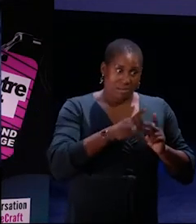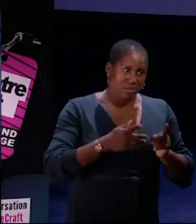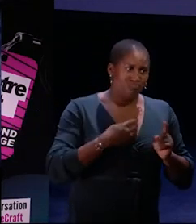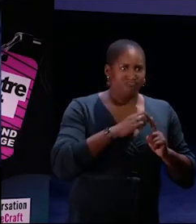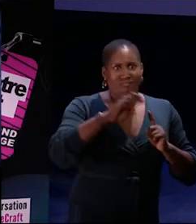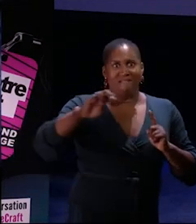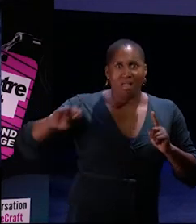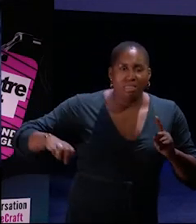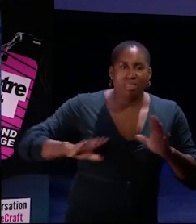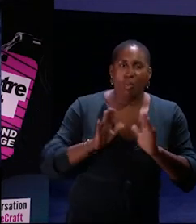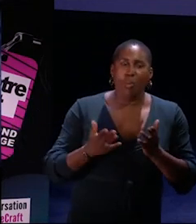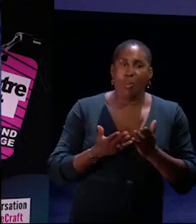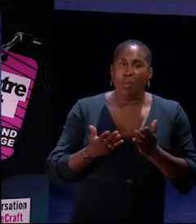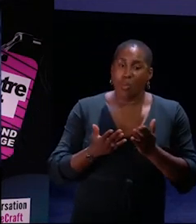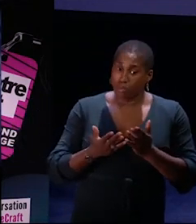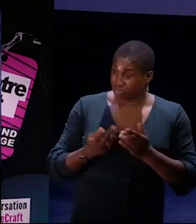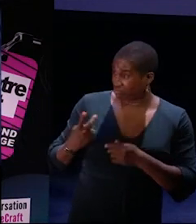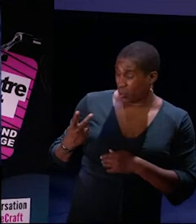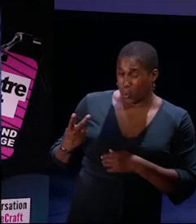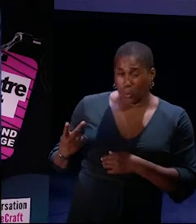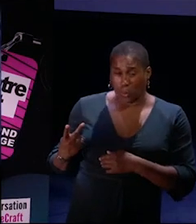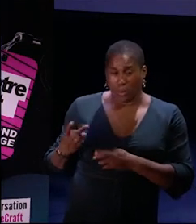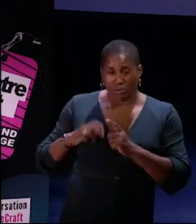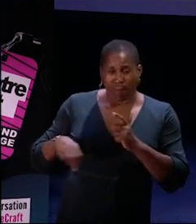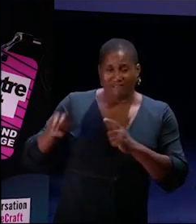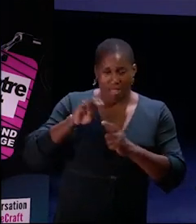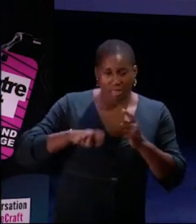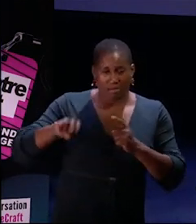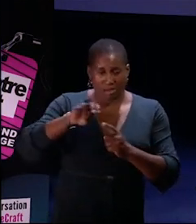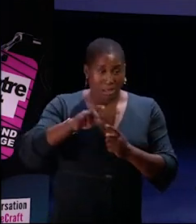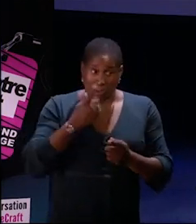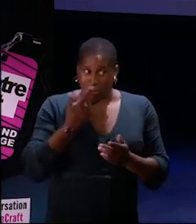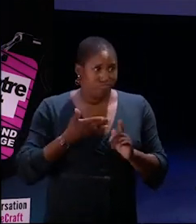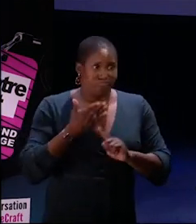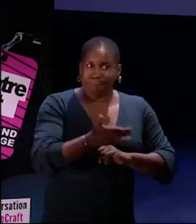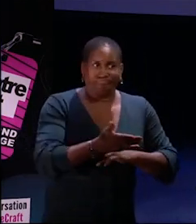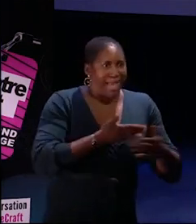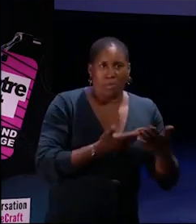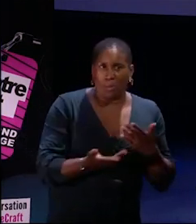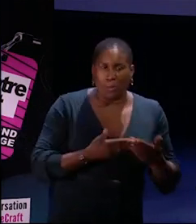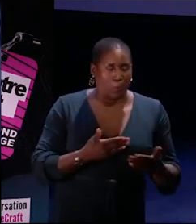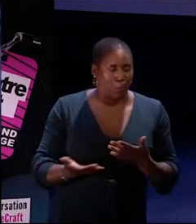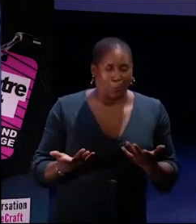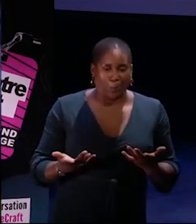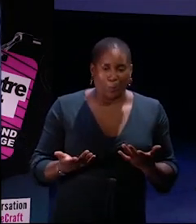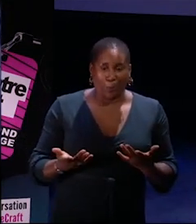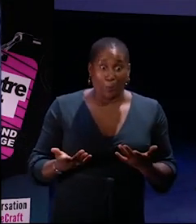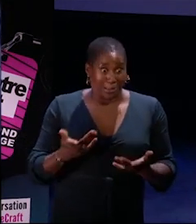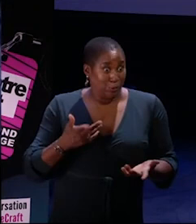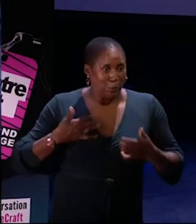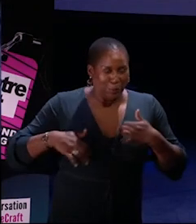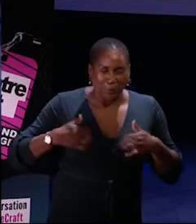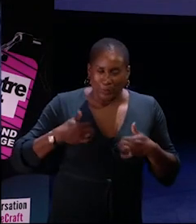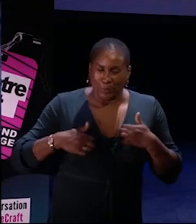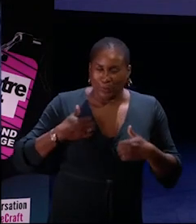world, and I wonder whether you guys do too. But you literally can go anywhere. That's a hugely exciting, although